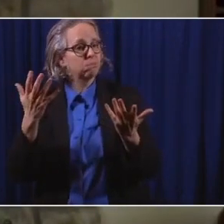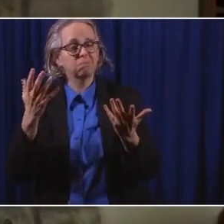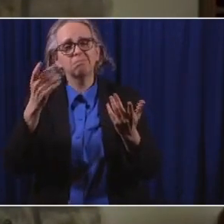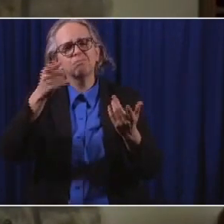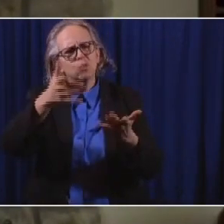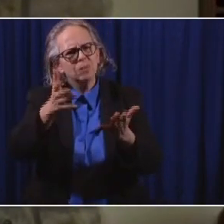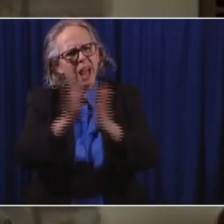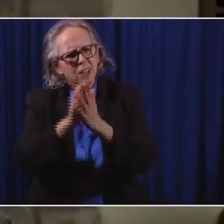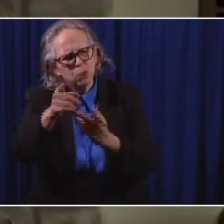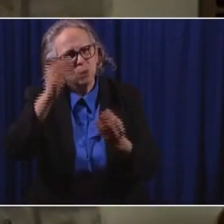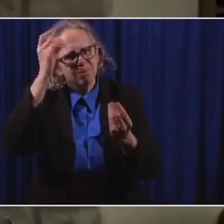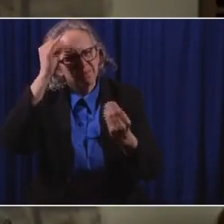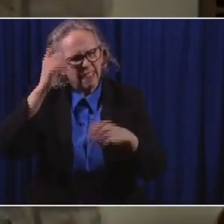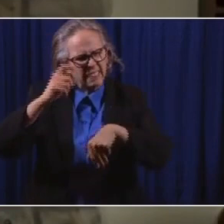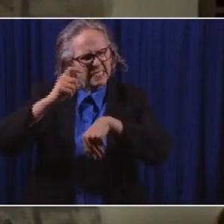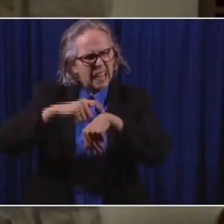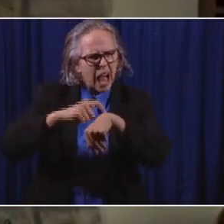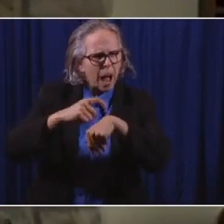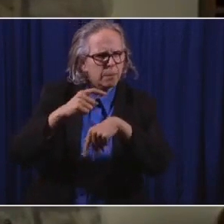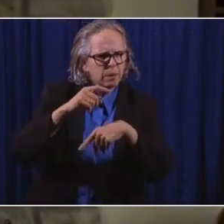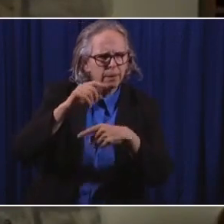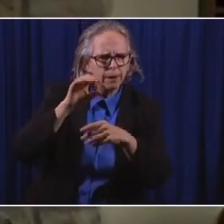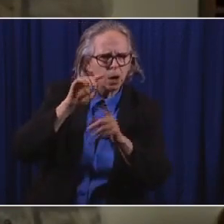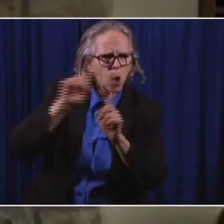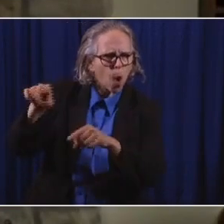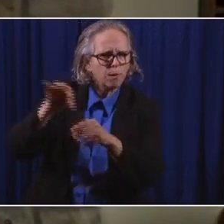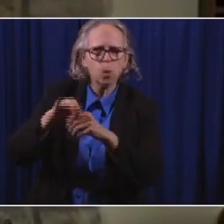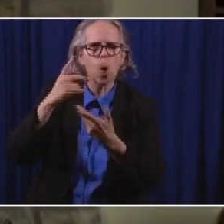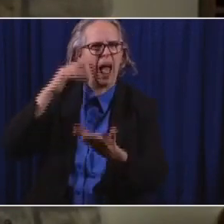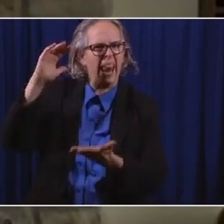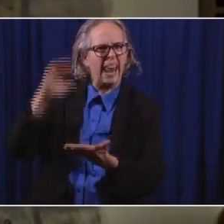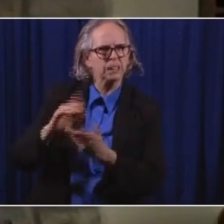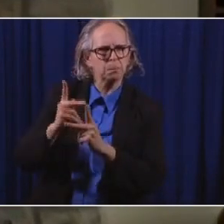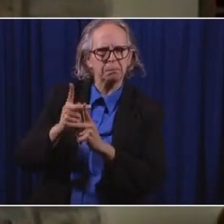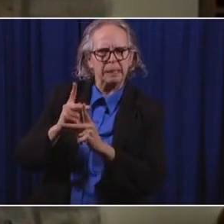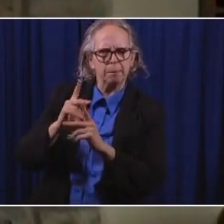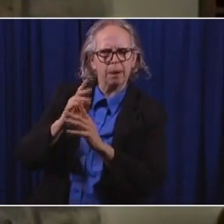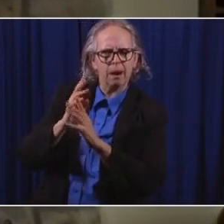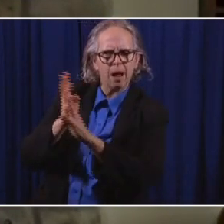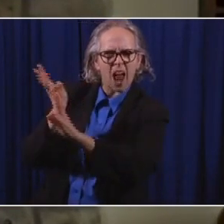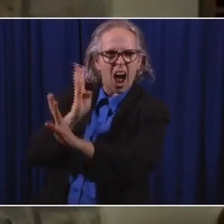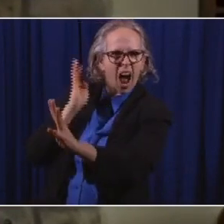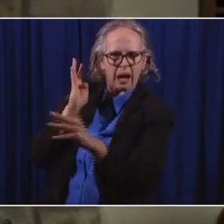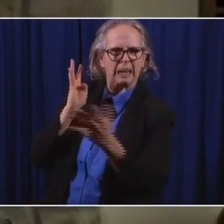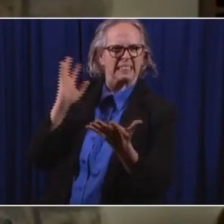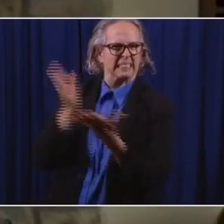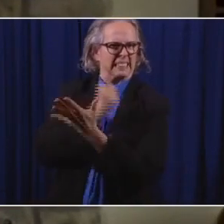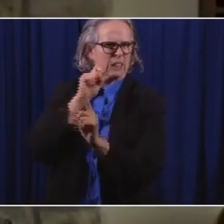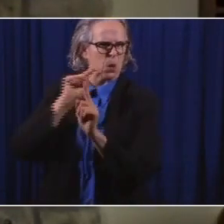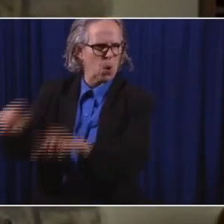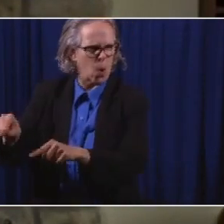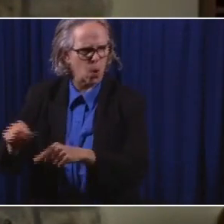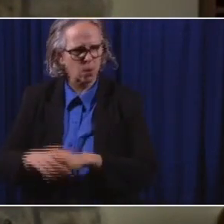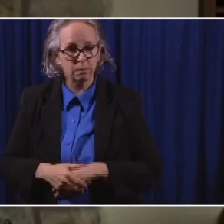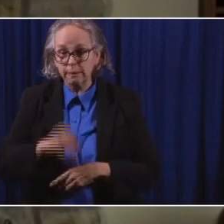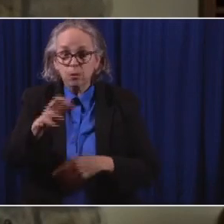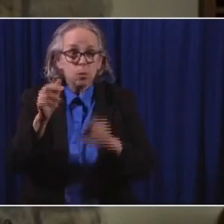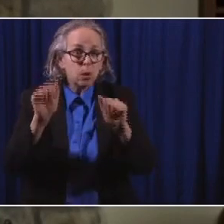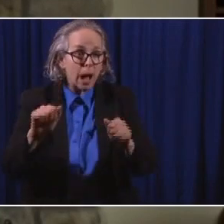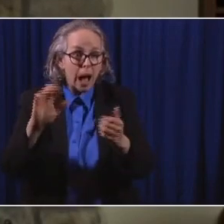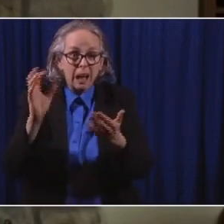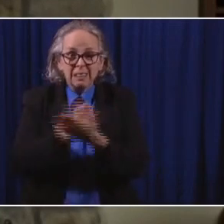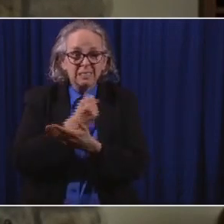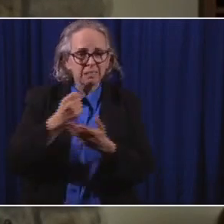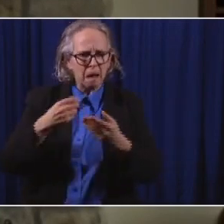crowd will be there. That's what I would, if I had this, if I had the discretion, if you could pick a